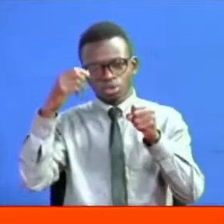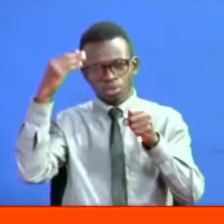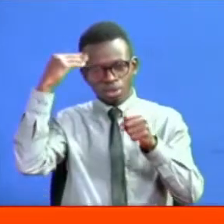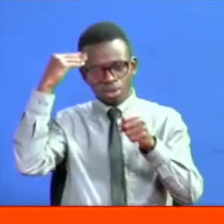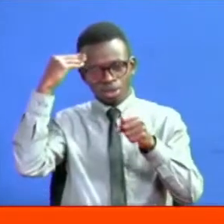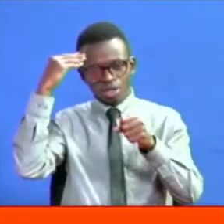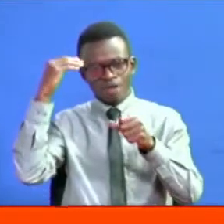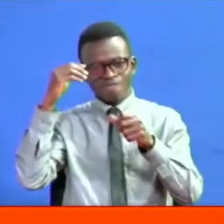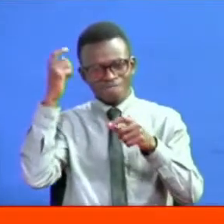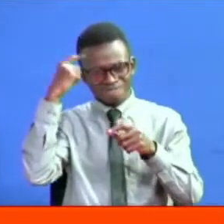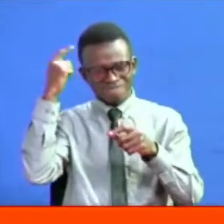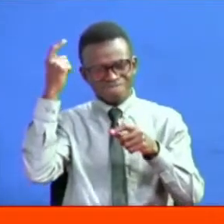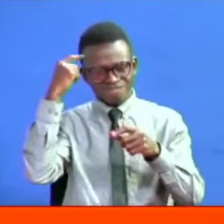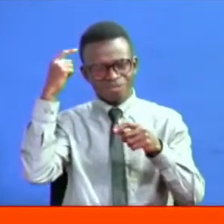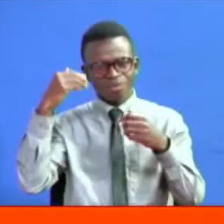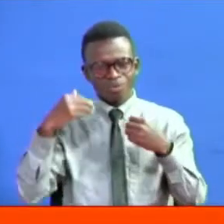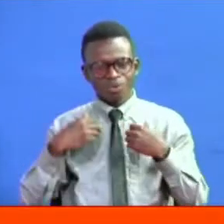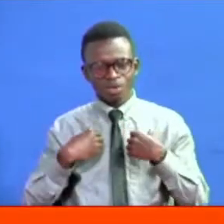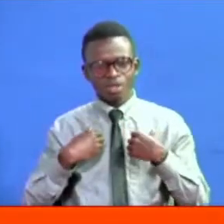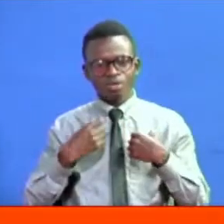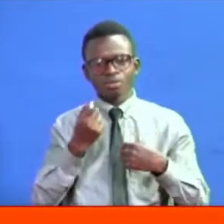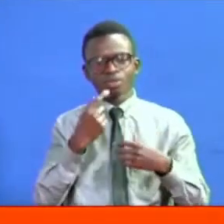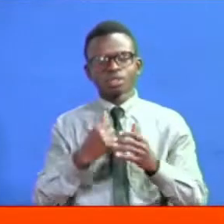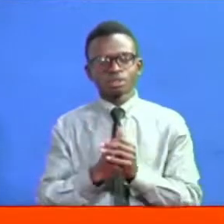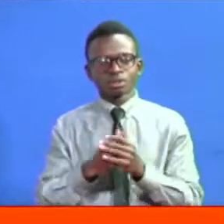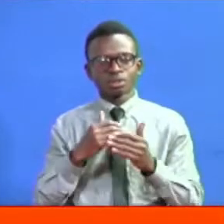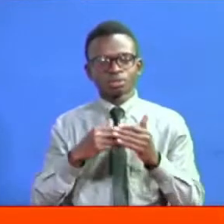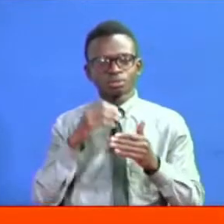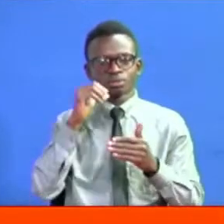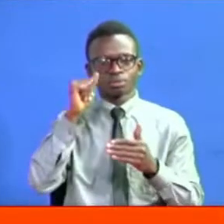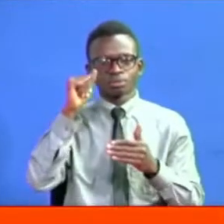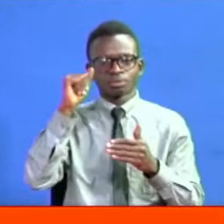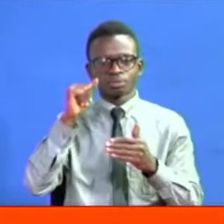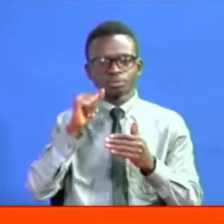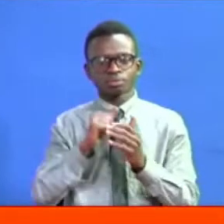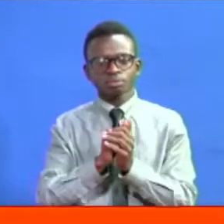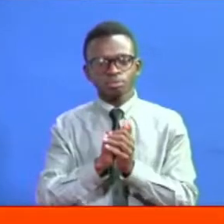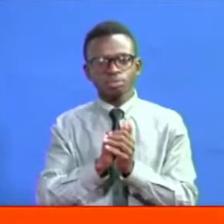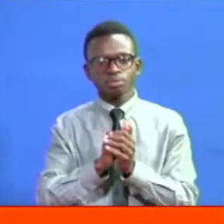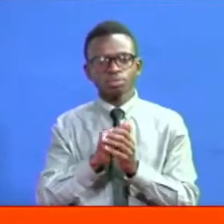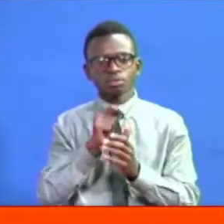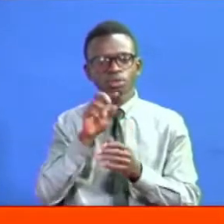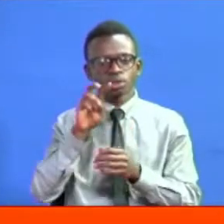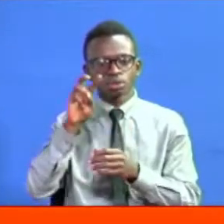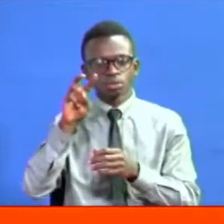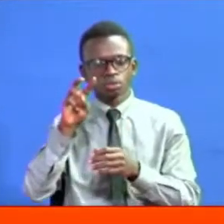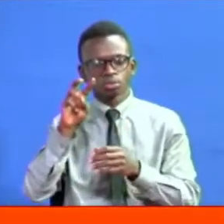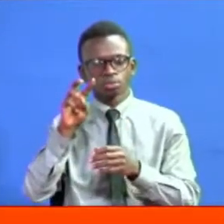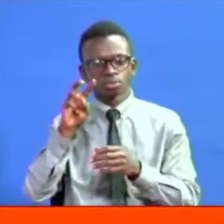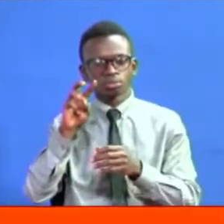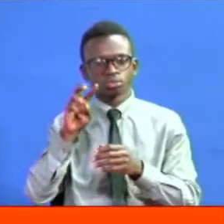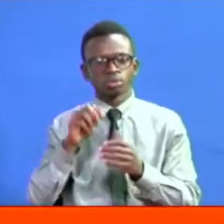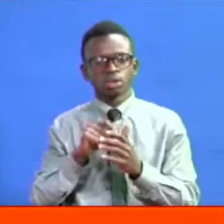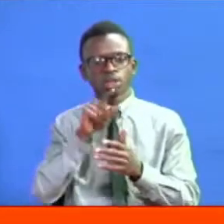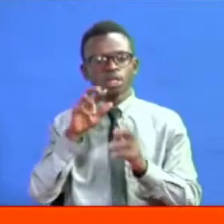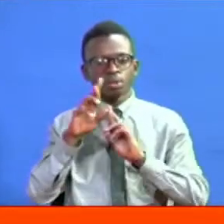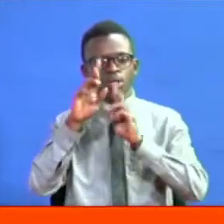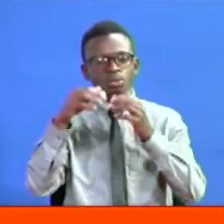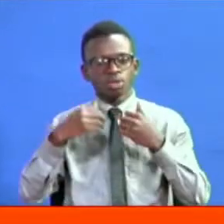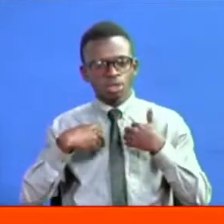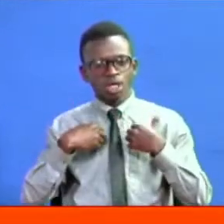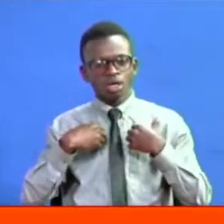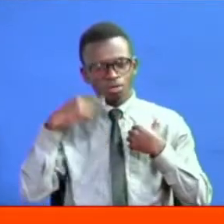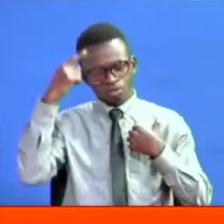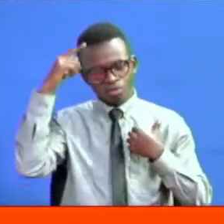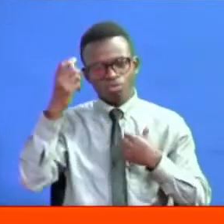at the Kiambu Level 5 Hospital. Athletics Integrity Unit found no such record on the dates referenced in the